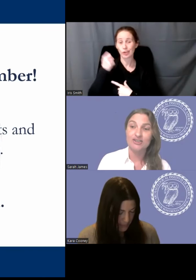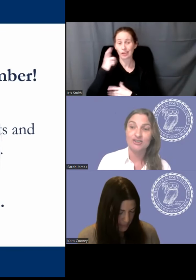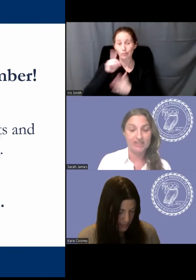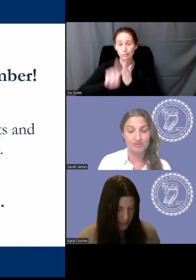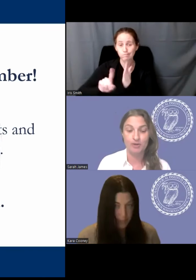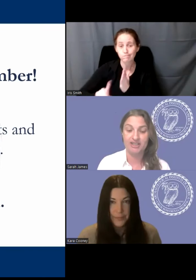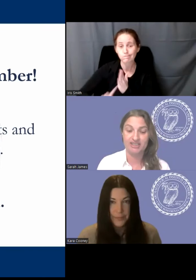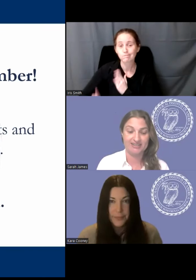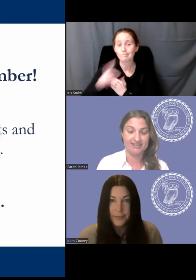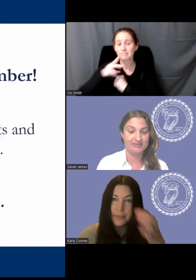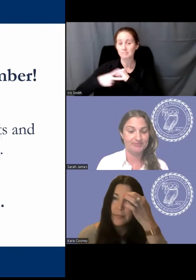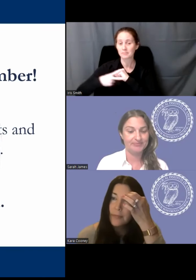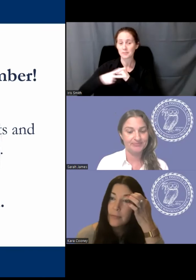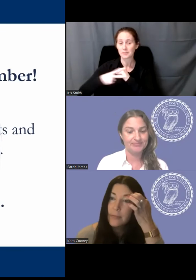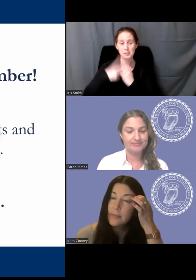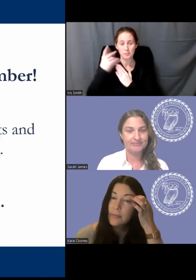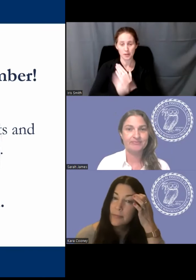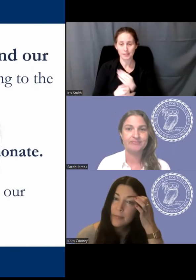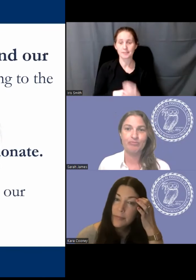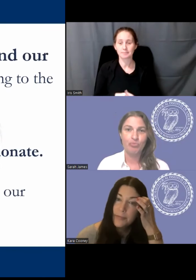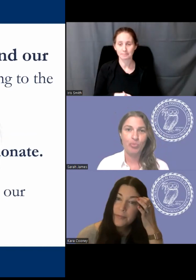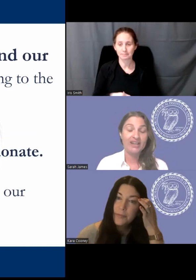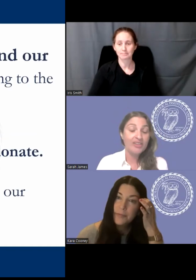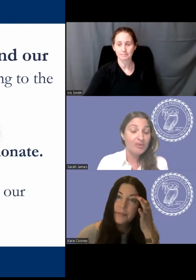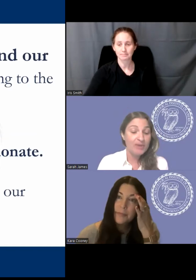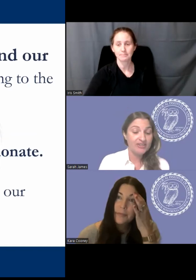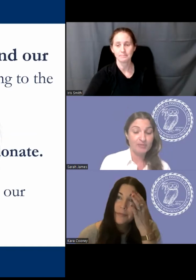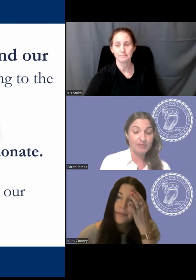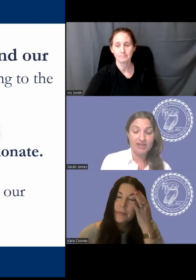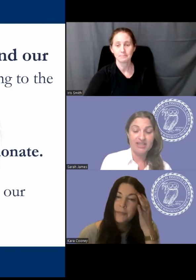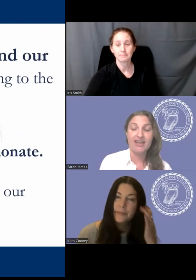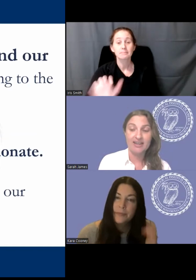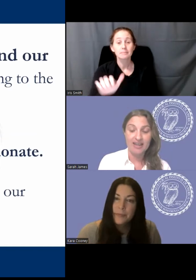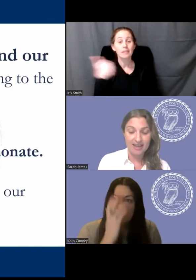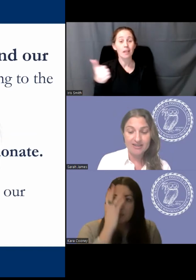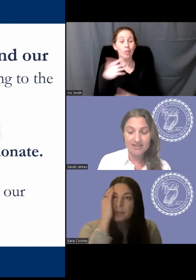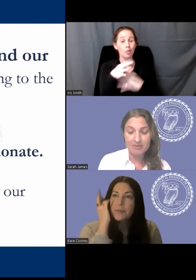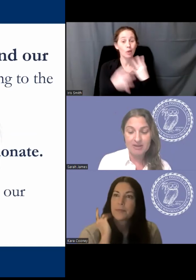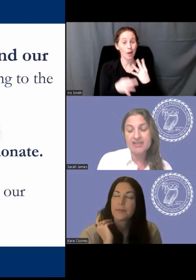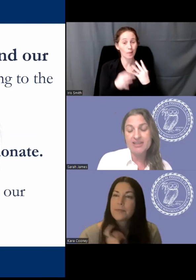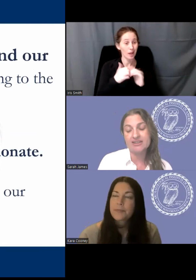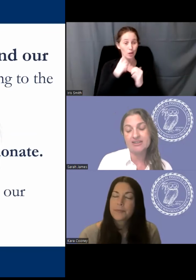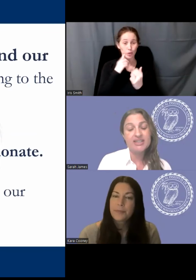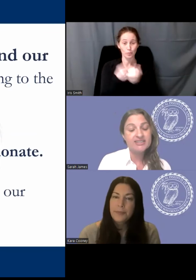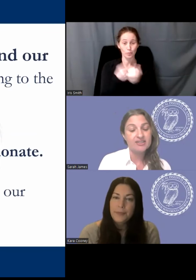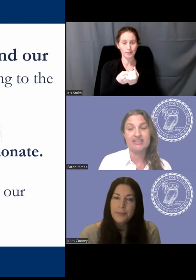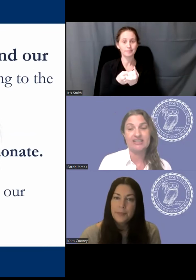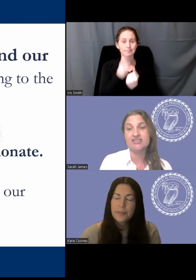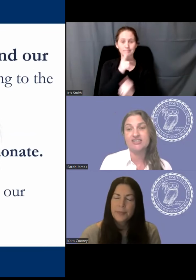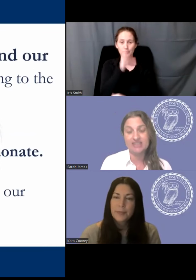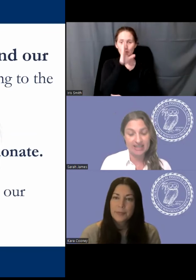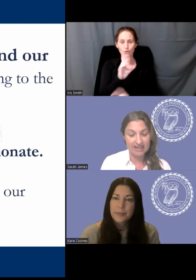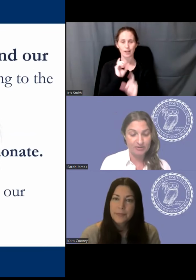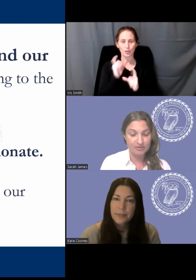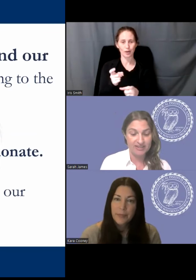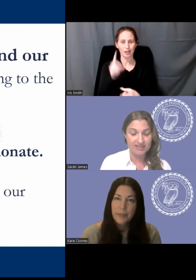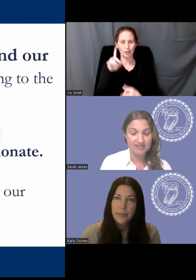and conservation projects. Another way to support the AIA is by making a direct donation to the